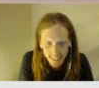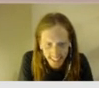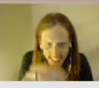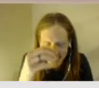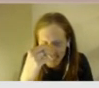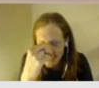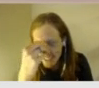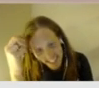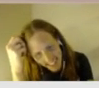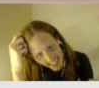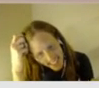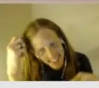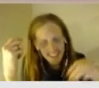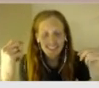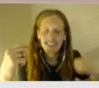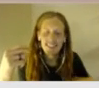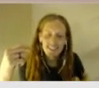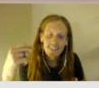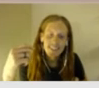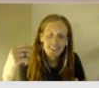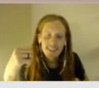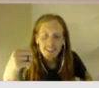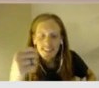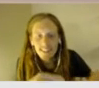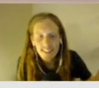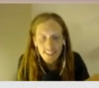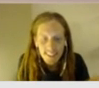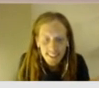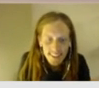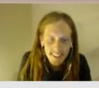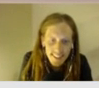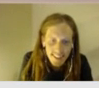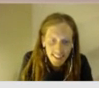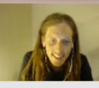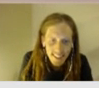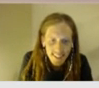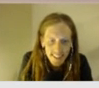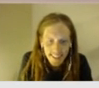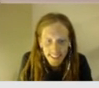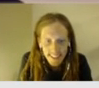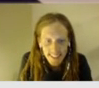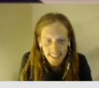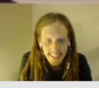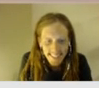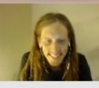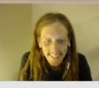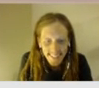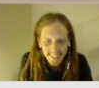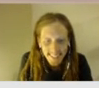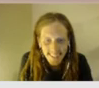African American or Latino. I've learned, by the way, having gone to China and Thailand, that in Asian